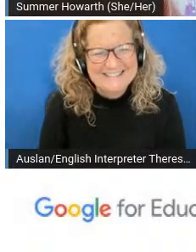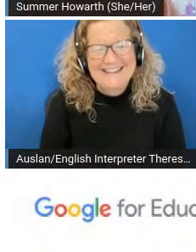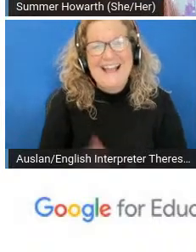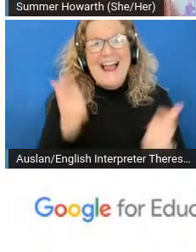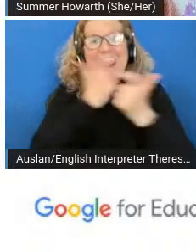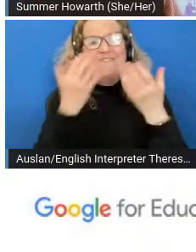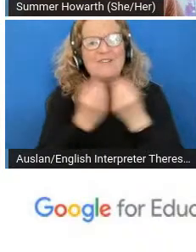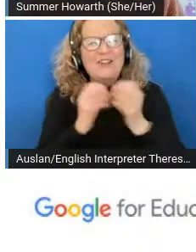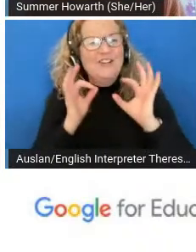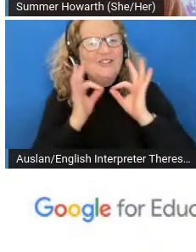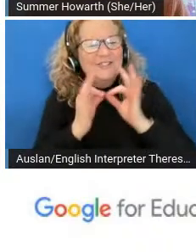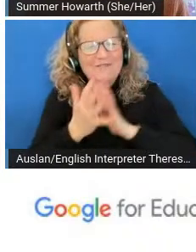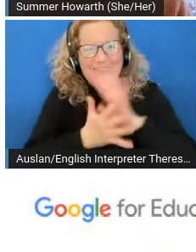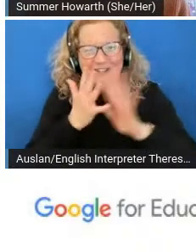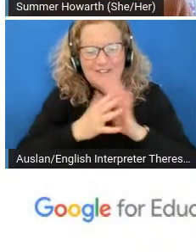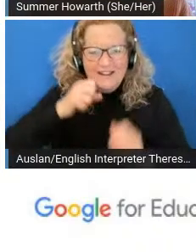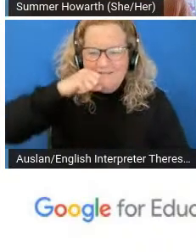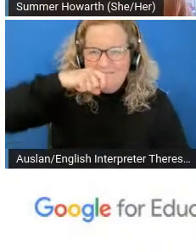Love that.